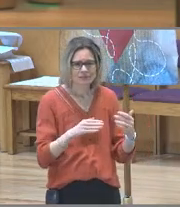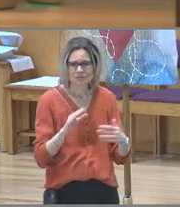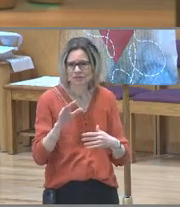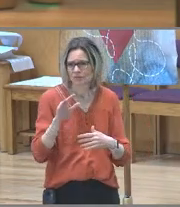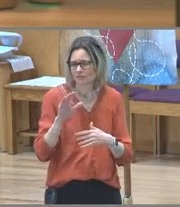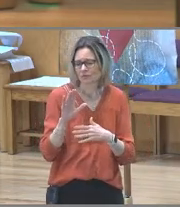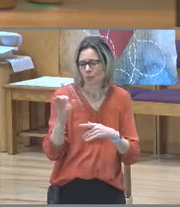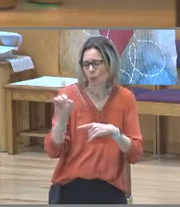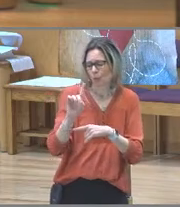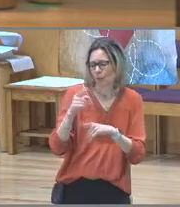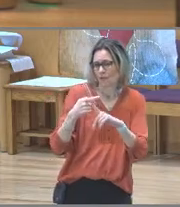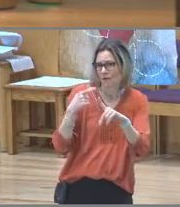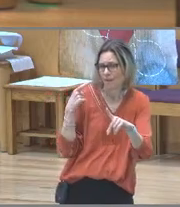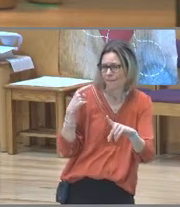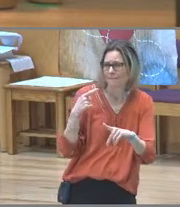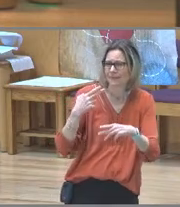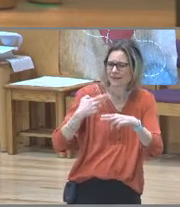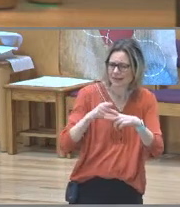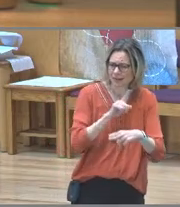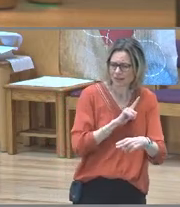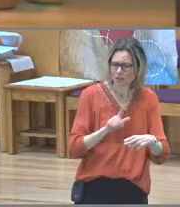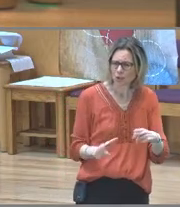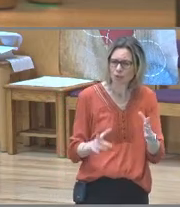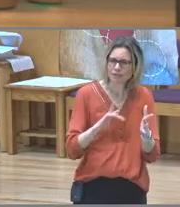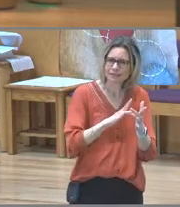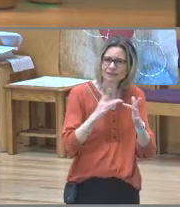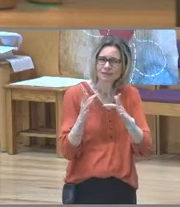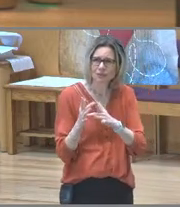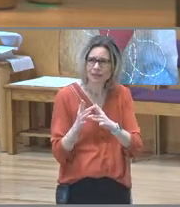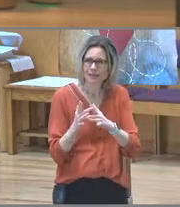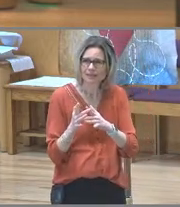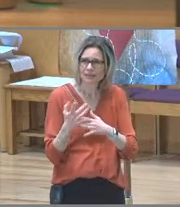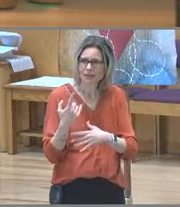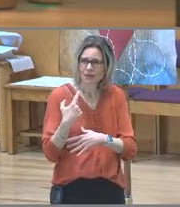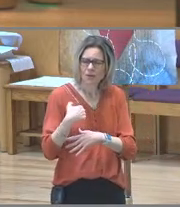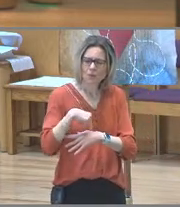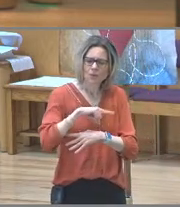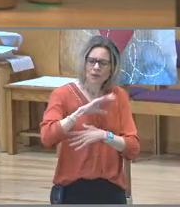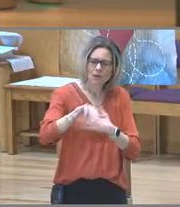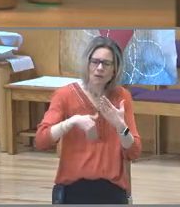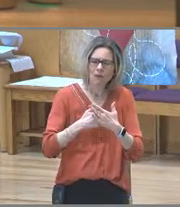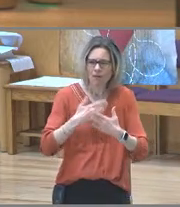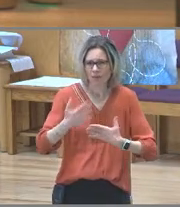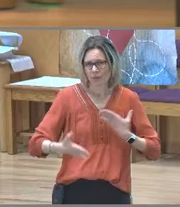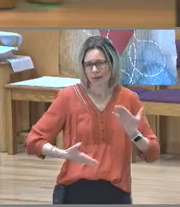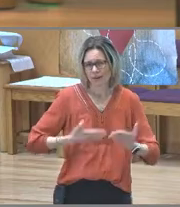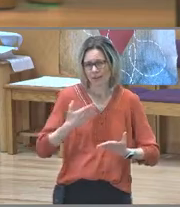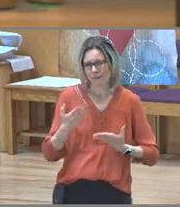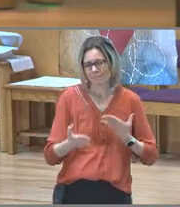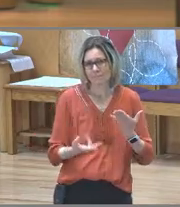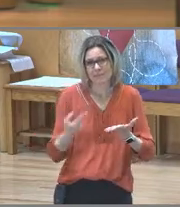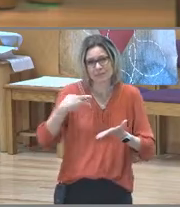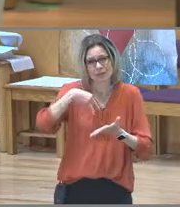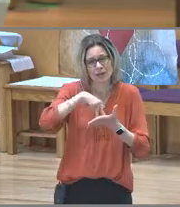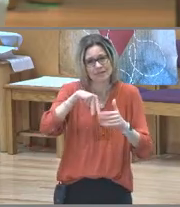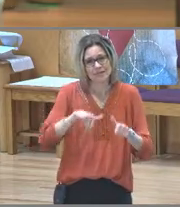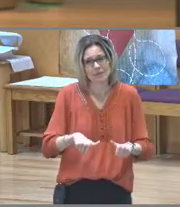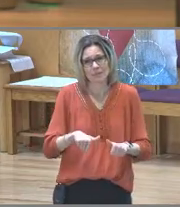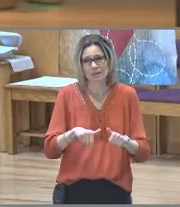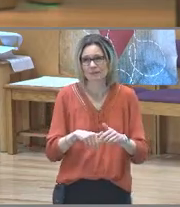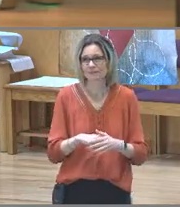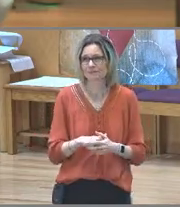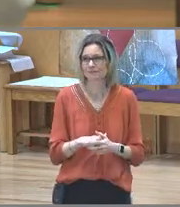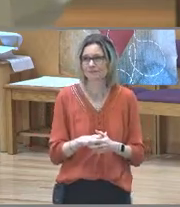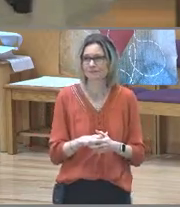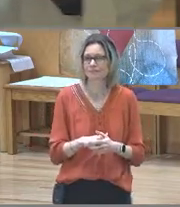are coming from, in the name of the Lord Jesus Christ, we all are welcome. Please rise as you are able